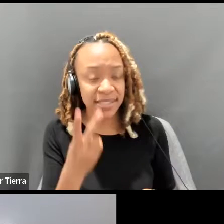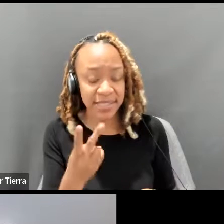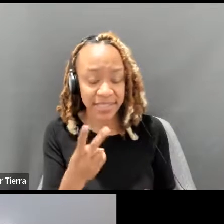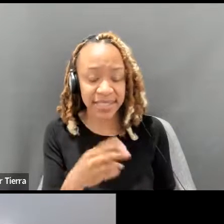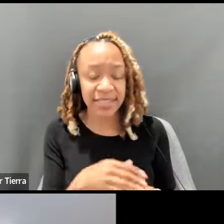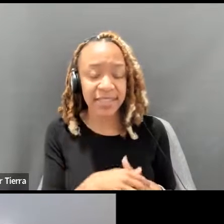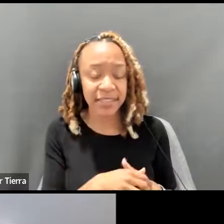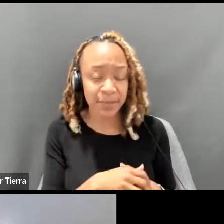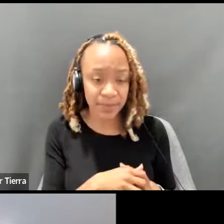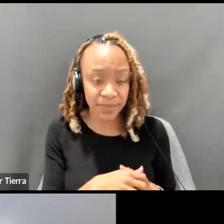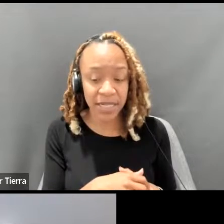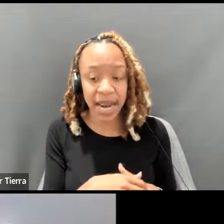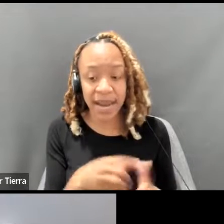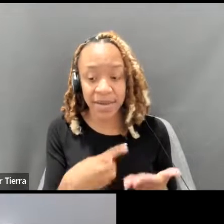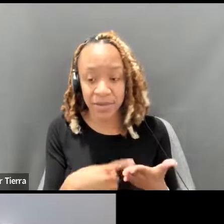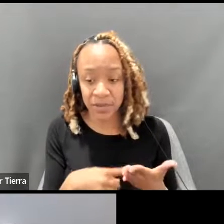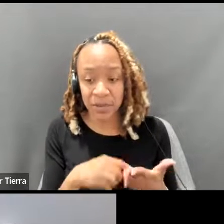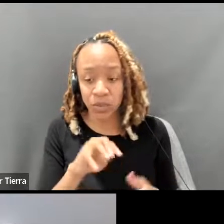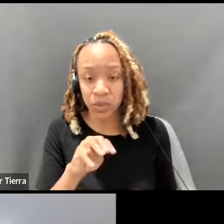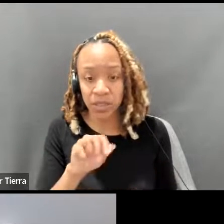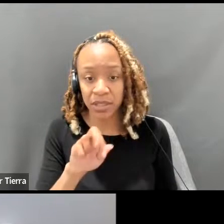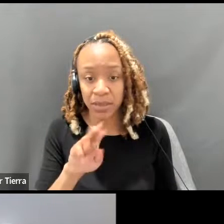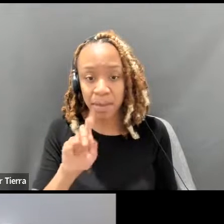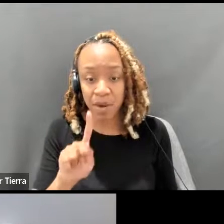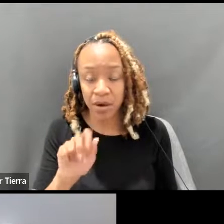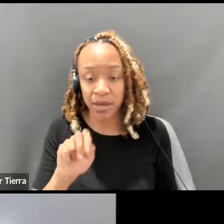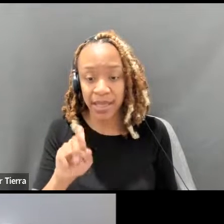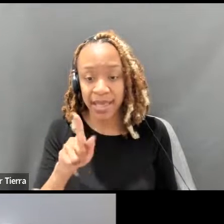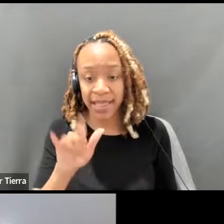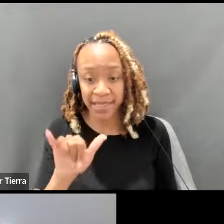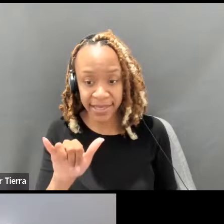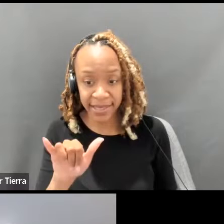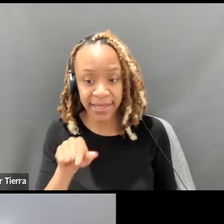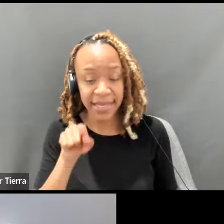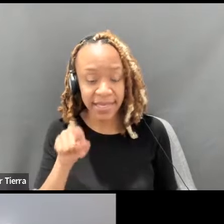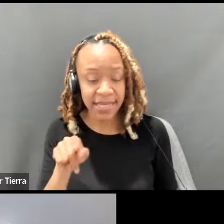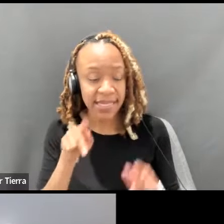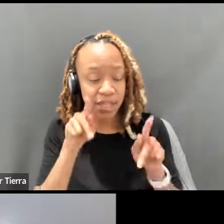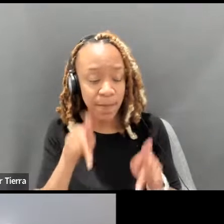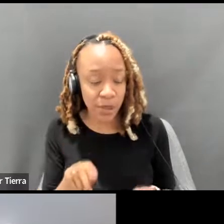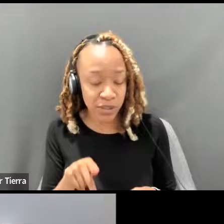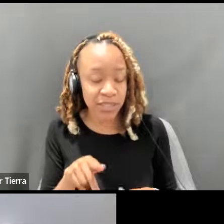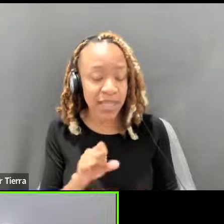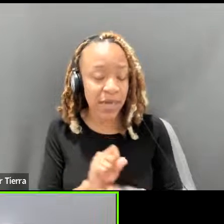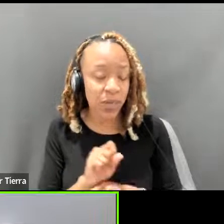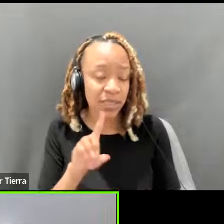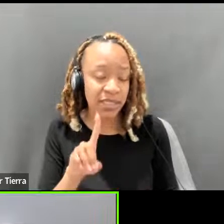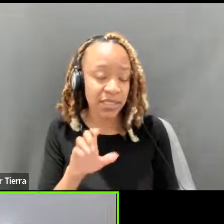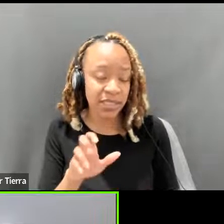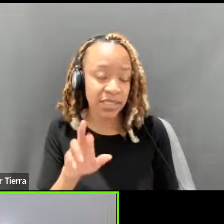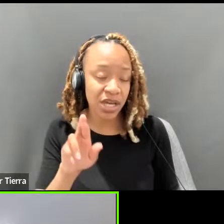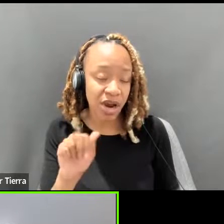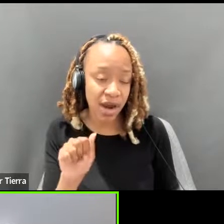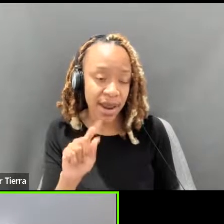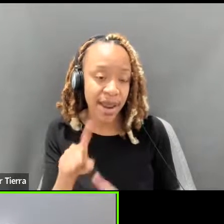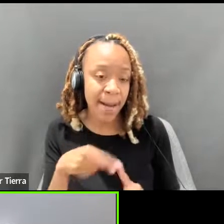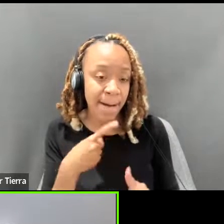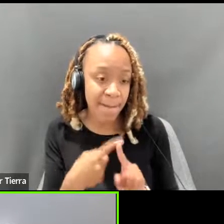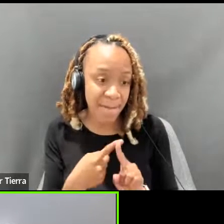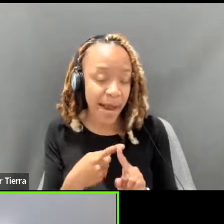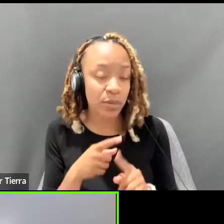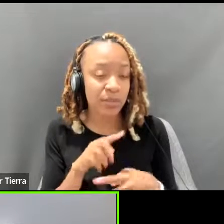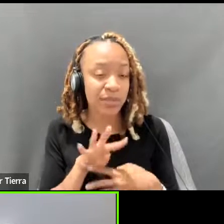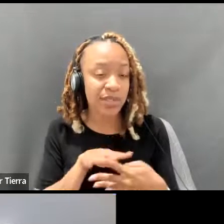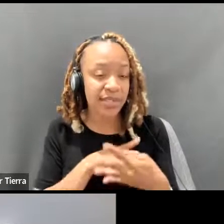talked to Mark Anthony about who's our person at DCRA. Okay. About